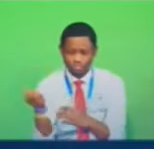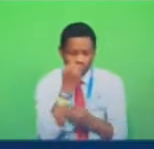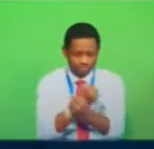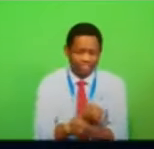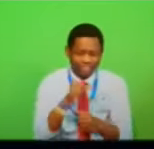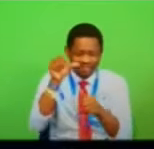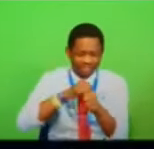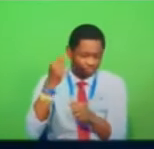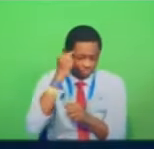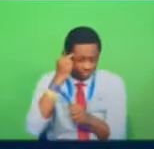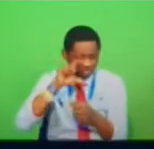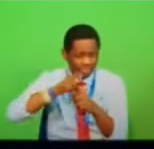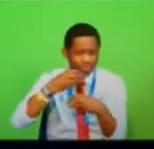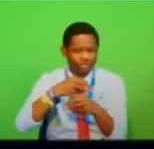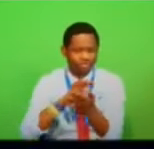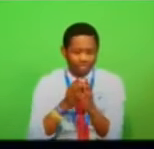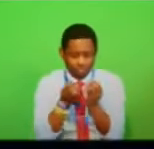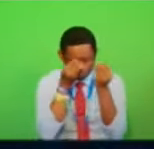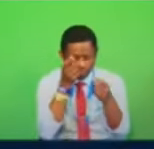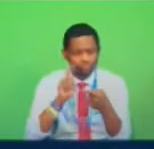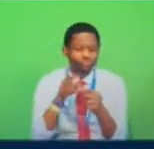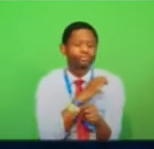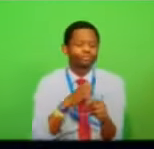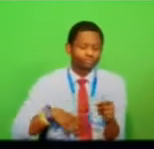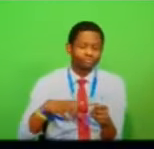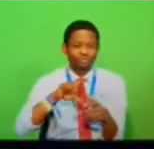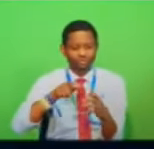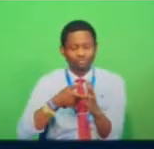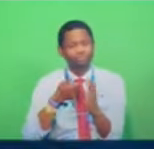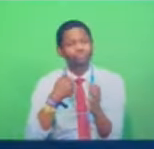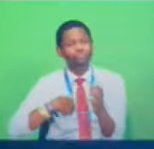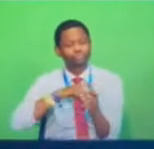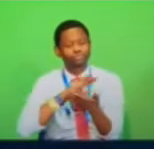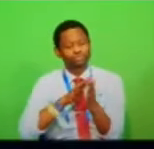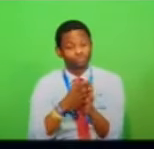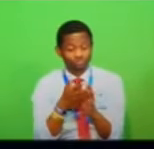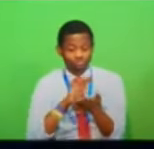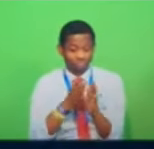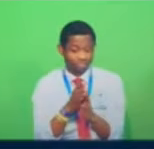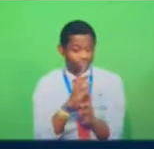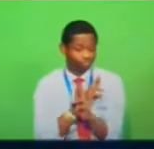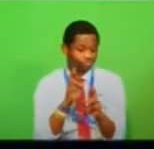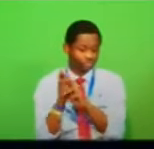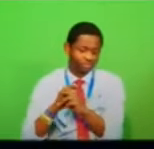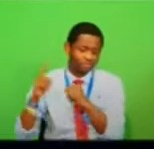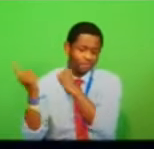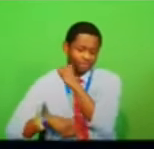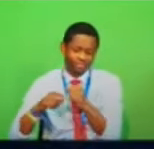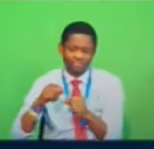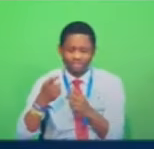and make it obedient to Christ. And we will be ready to punish every act